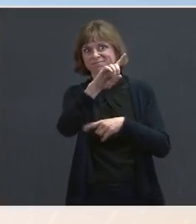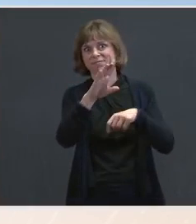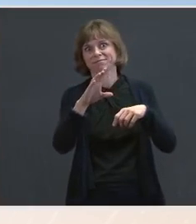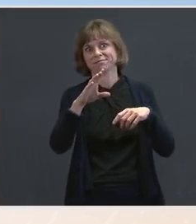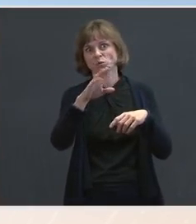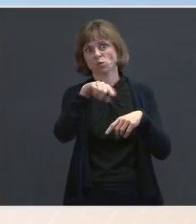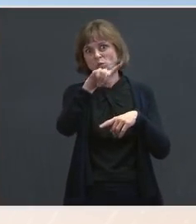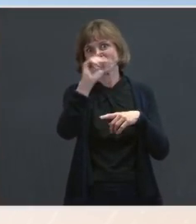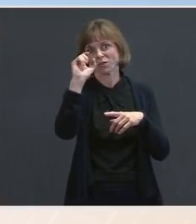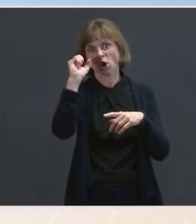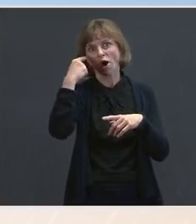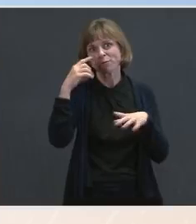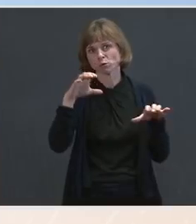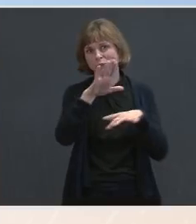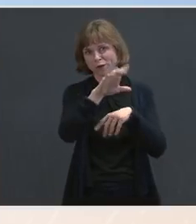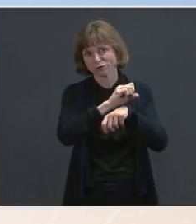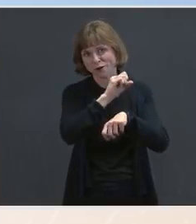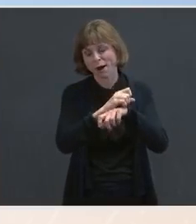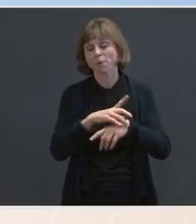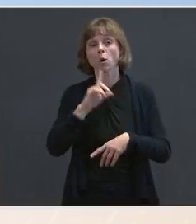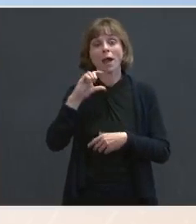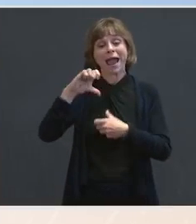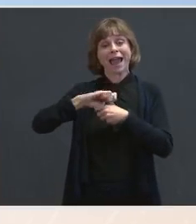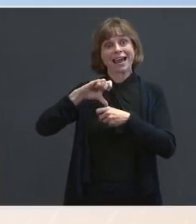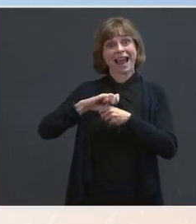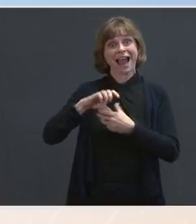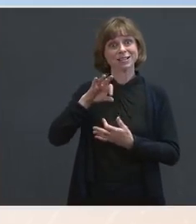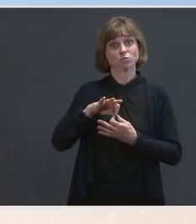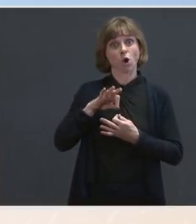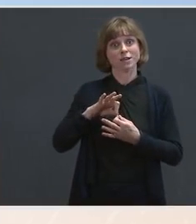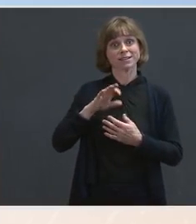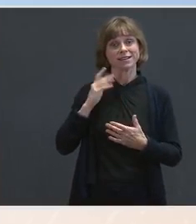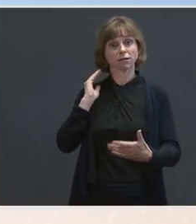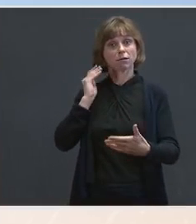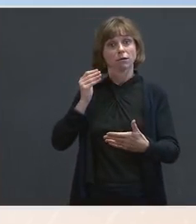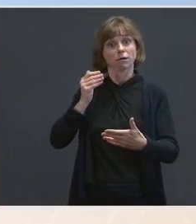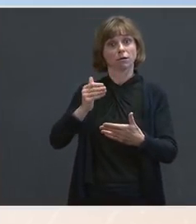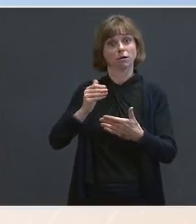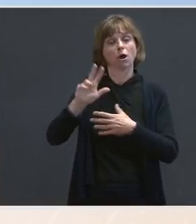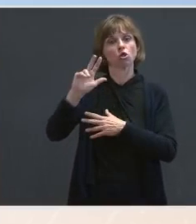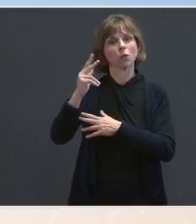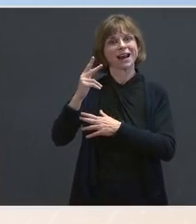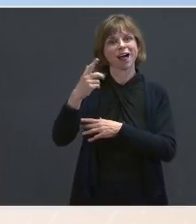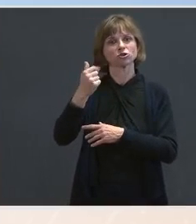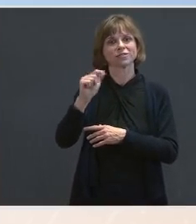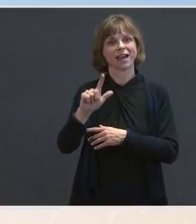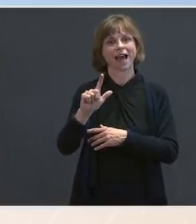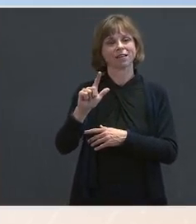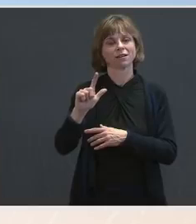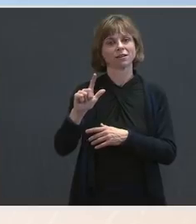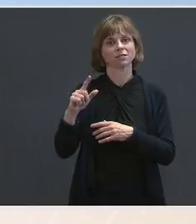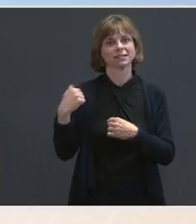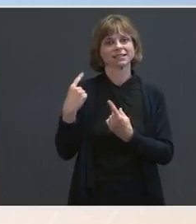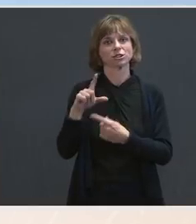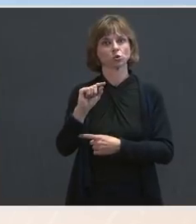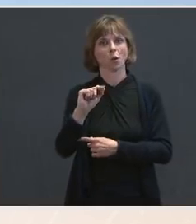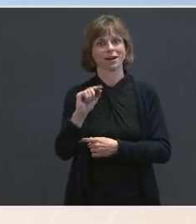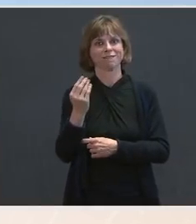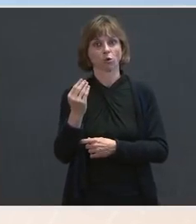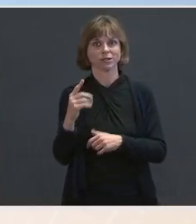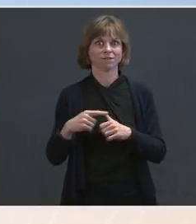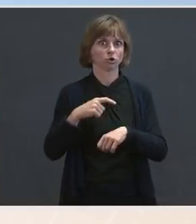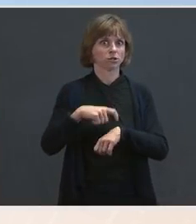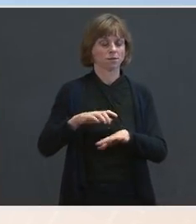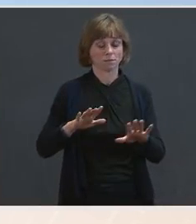Sure. Gasoline prices are approaching $3 per gallon for the first time since 2014. Americans, as you well know,